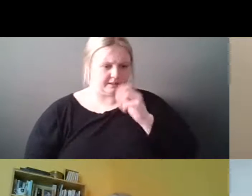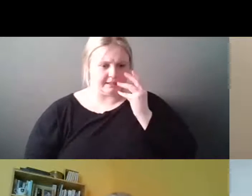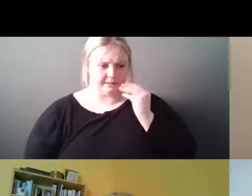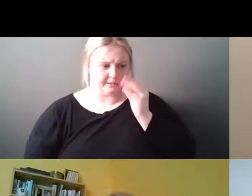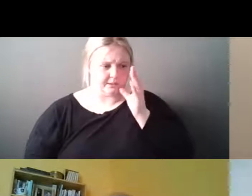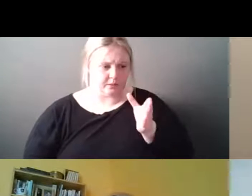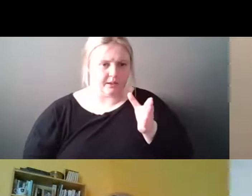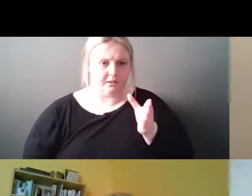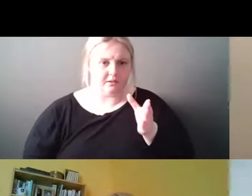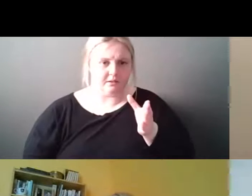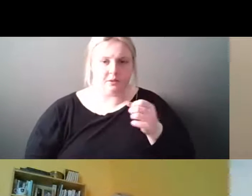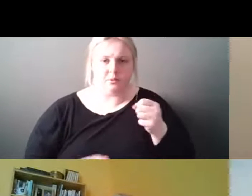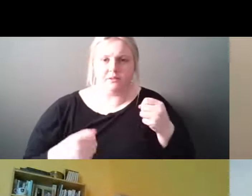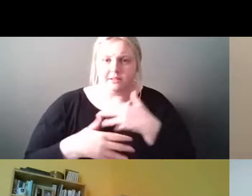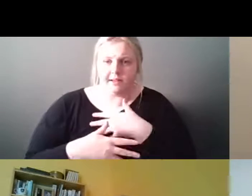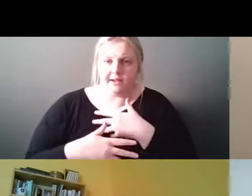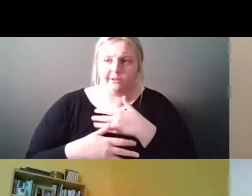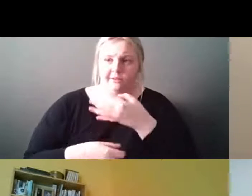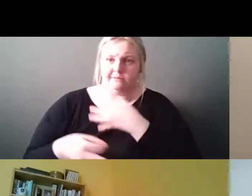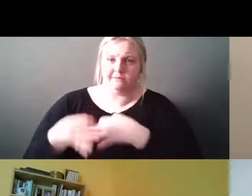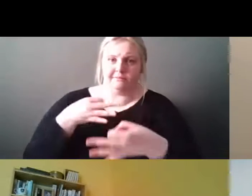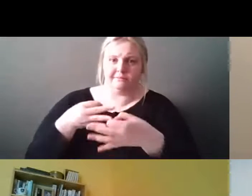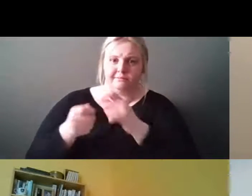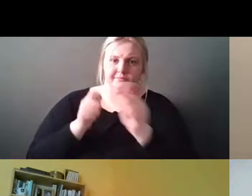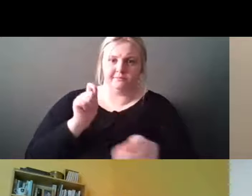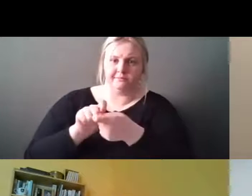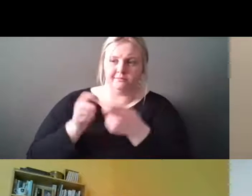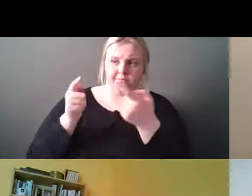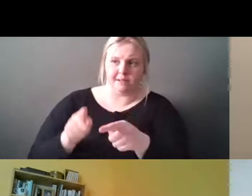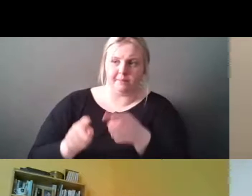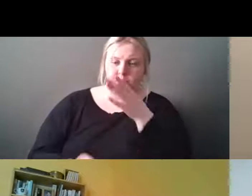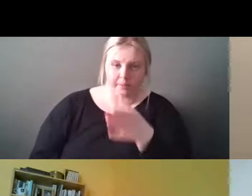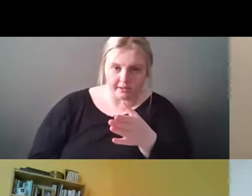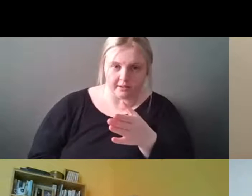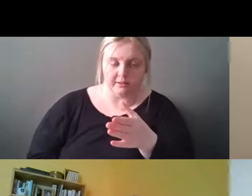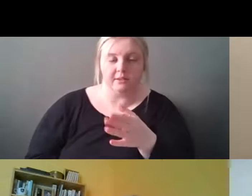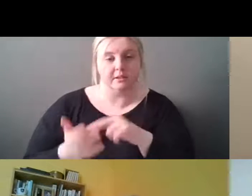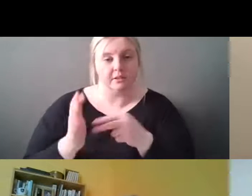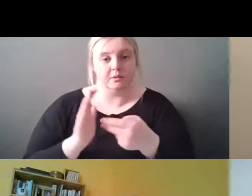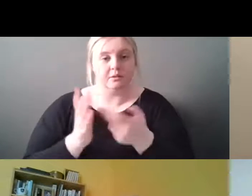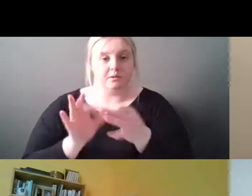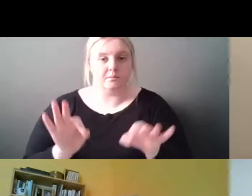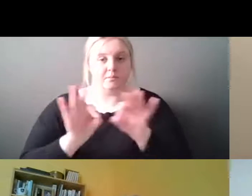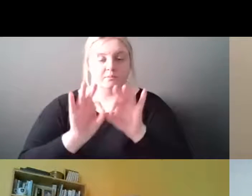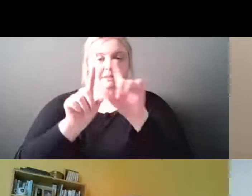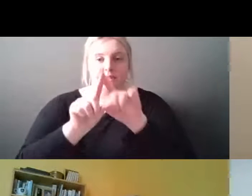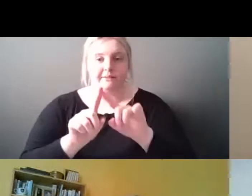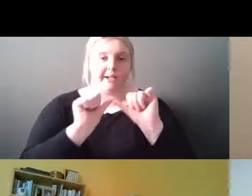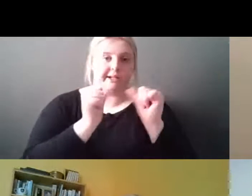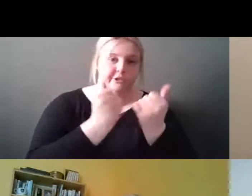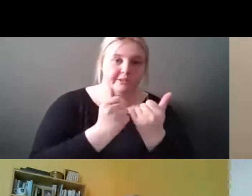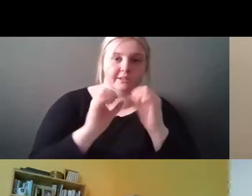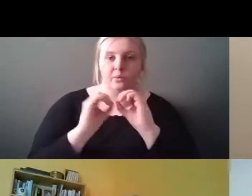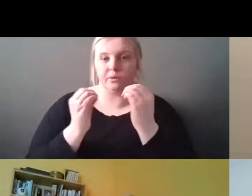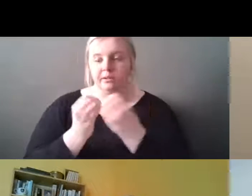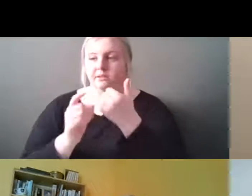scared of reprisals. So what became really important is that different agencies and organizations set up